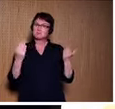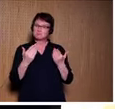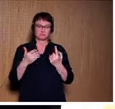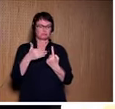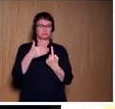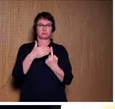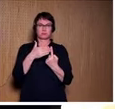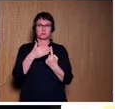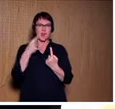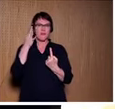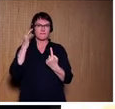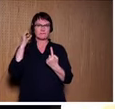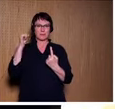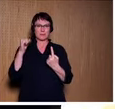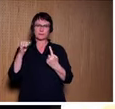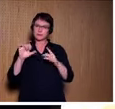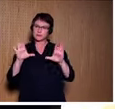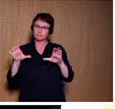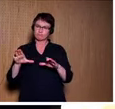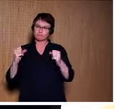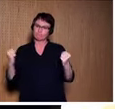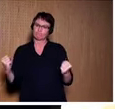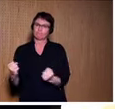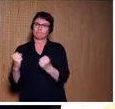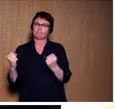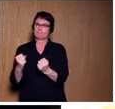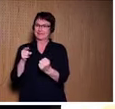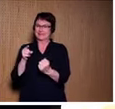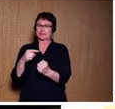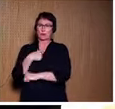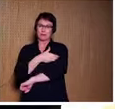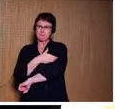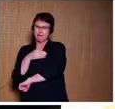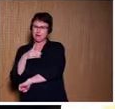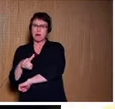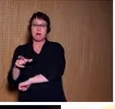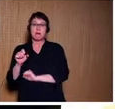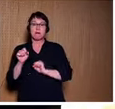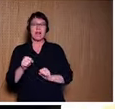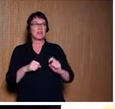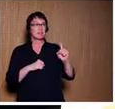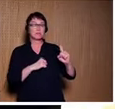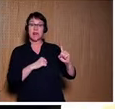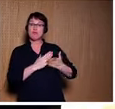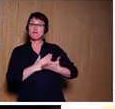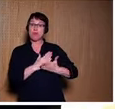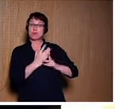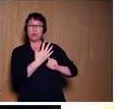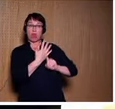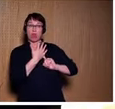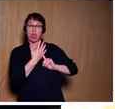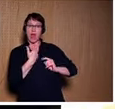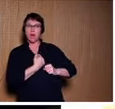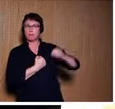movements to counter anti-rights agenda. Feminism, gender equality,